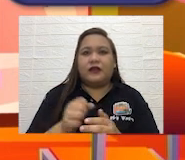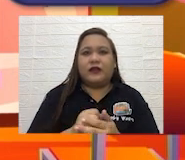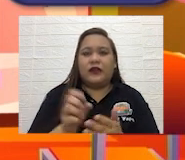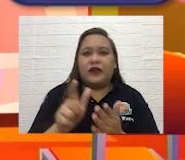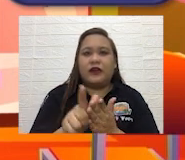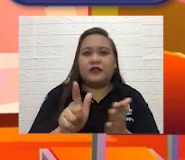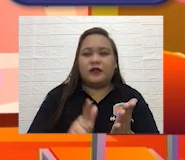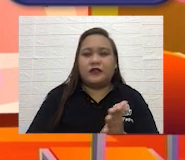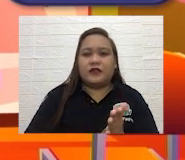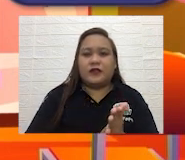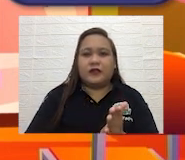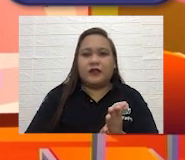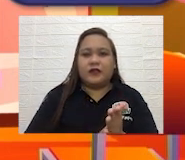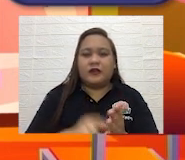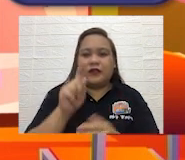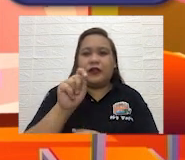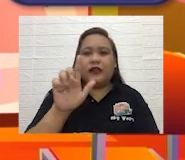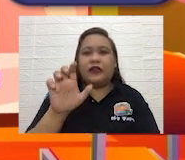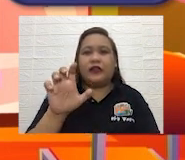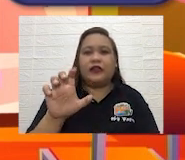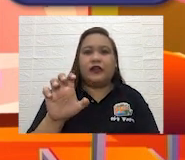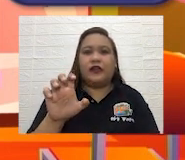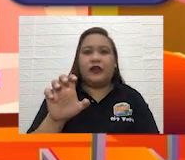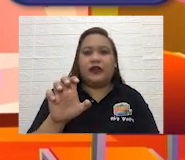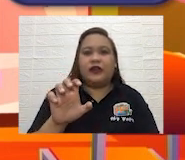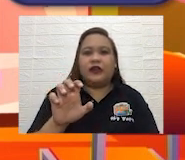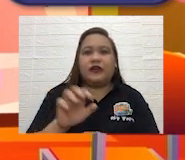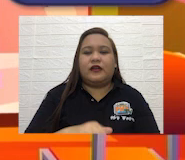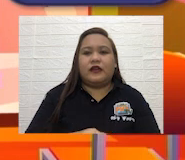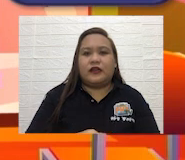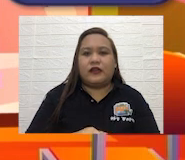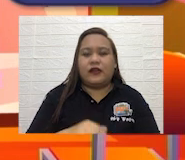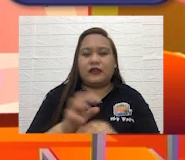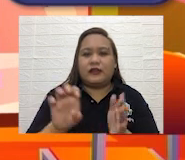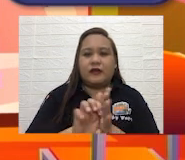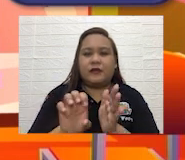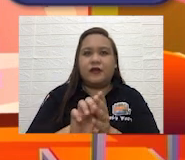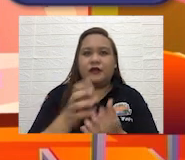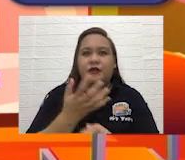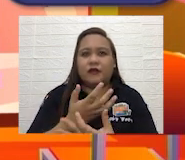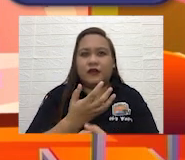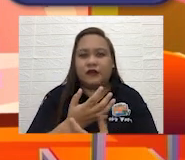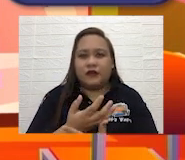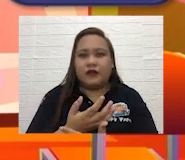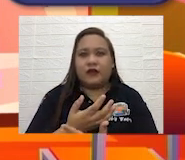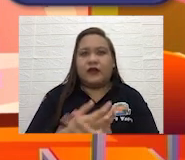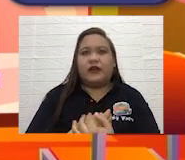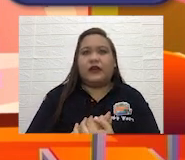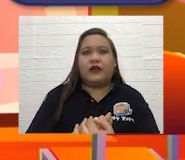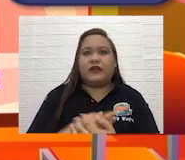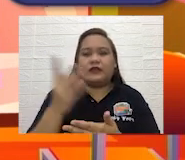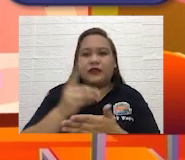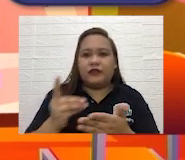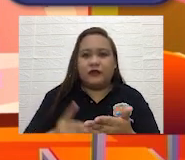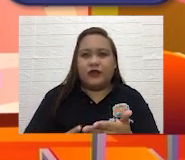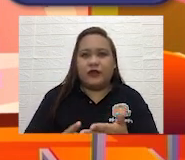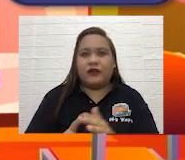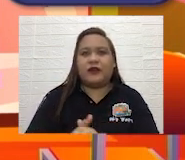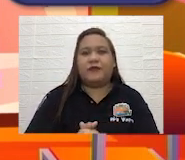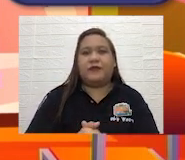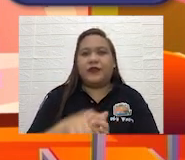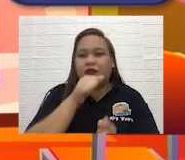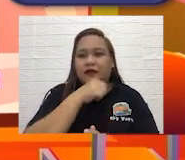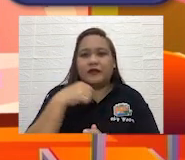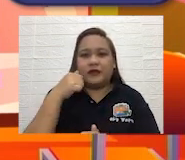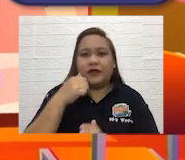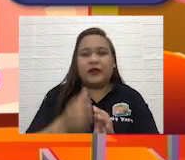and ICT, the proper use of tools is essential to provide quality products or services and ensure